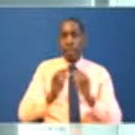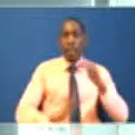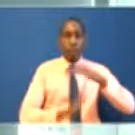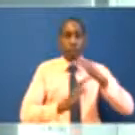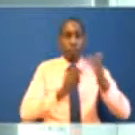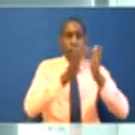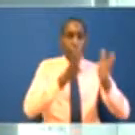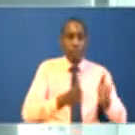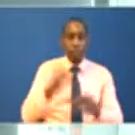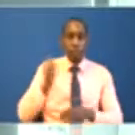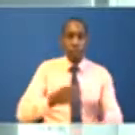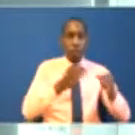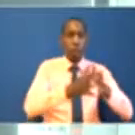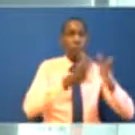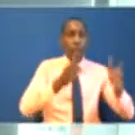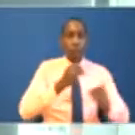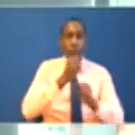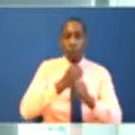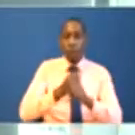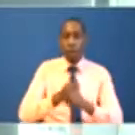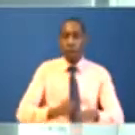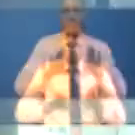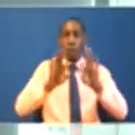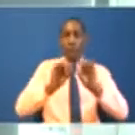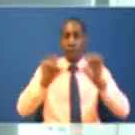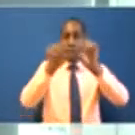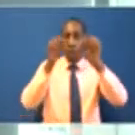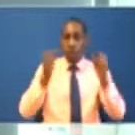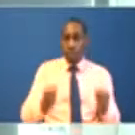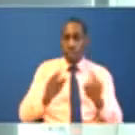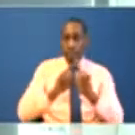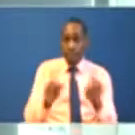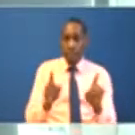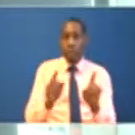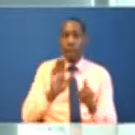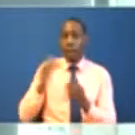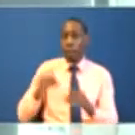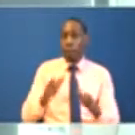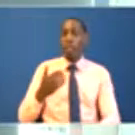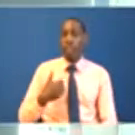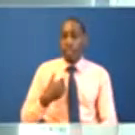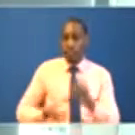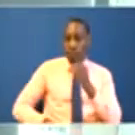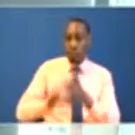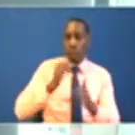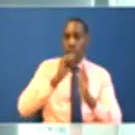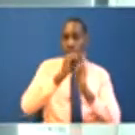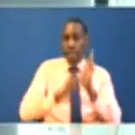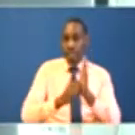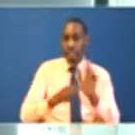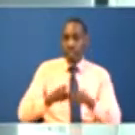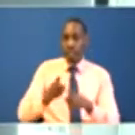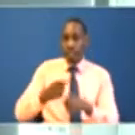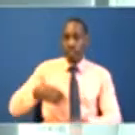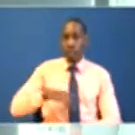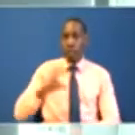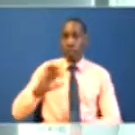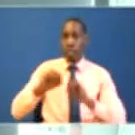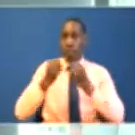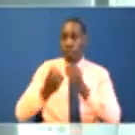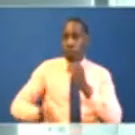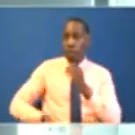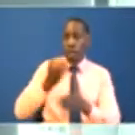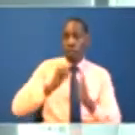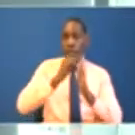the larger parties operating in a very imperfect system but we have the opportunity to set agendas even a civil society we also set